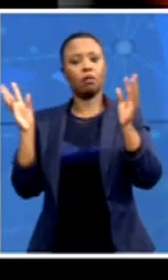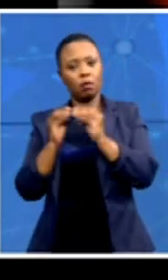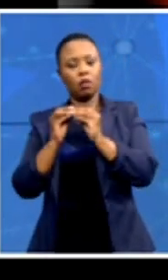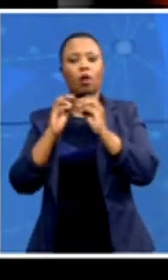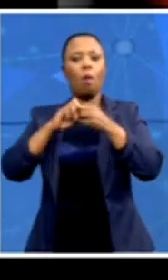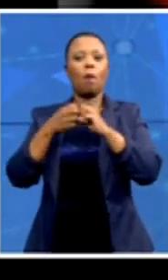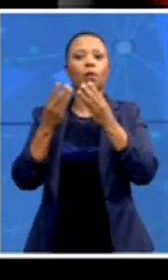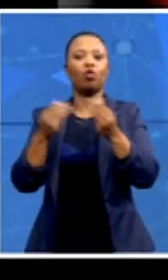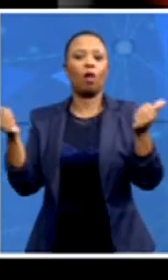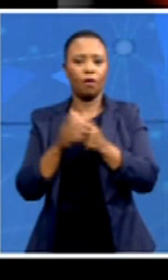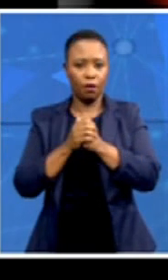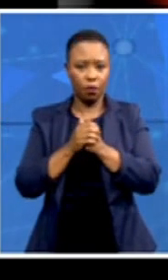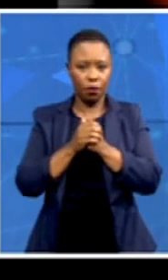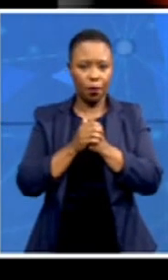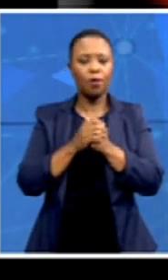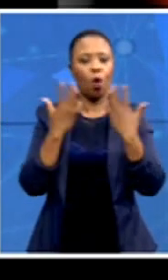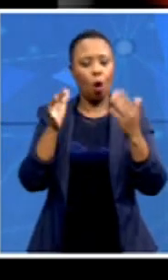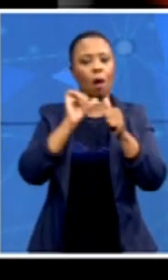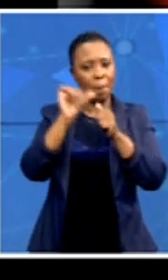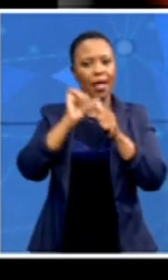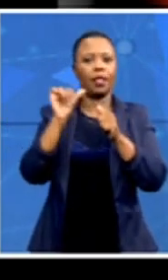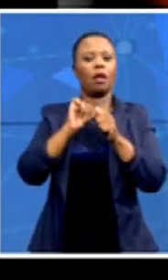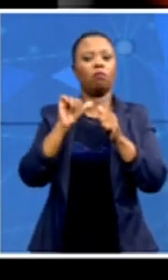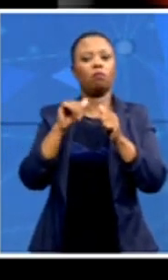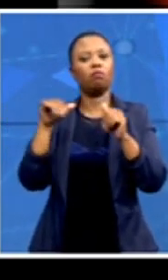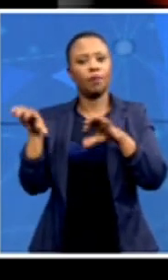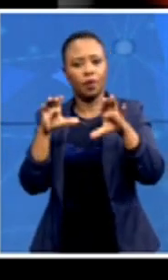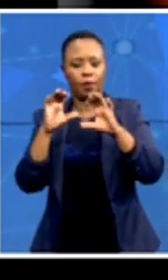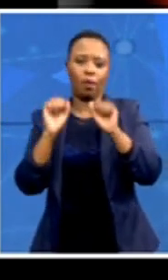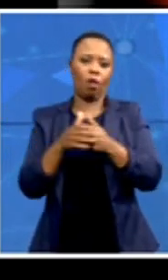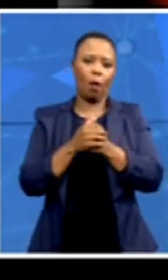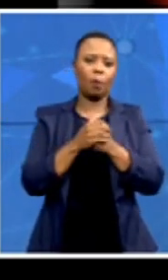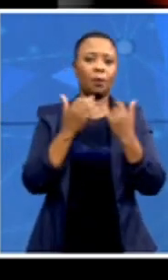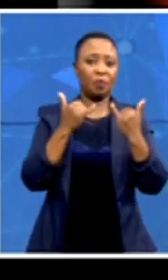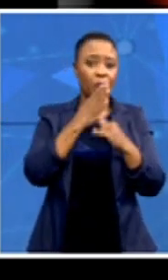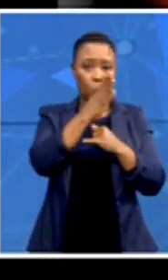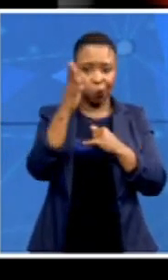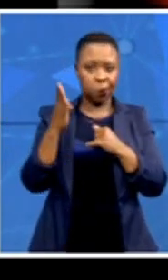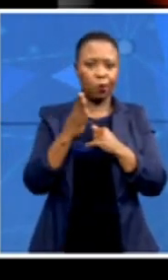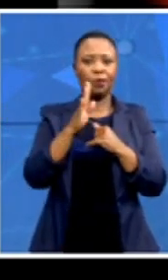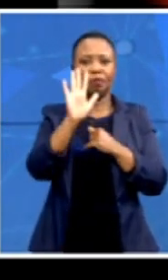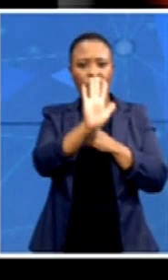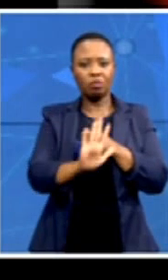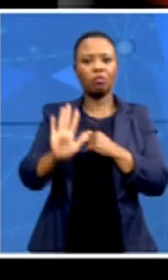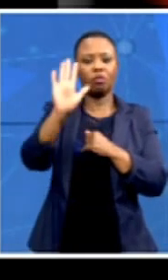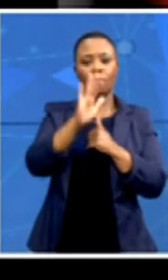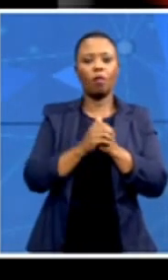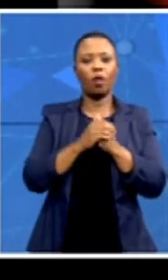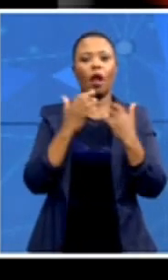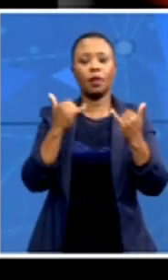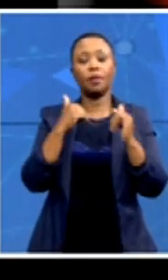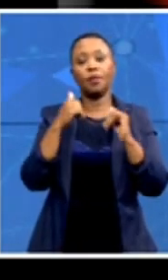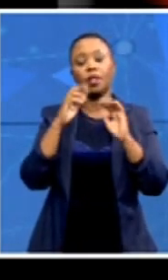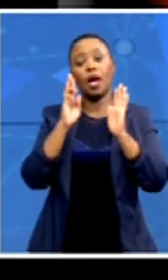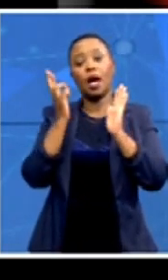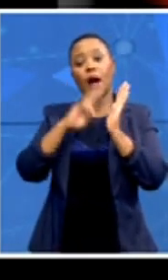better. Political parties are out and about, as you can see. But so are our reporters, who are trying their level best to tell the people's